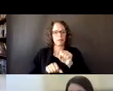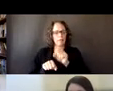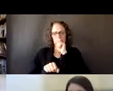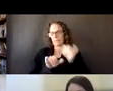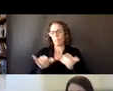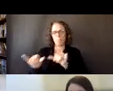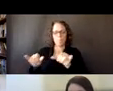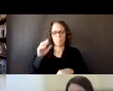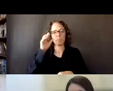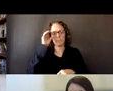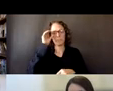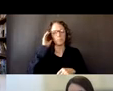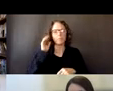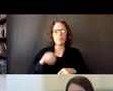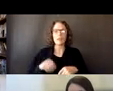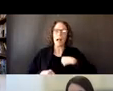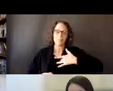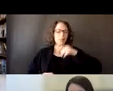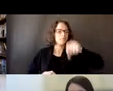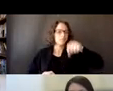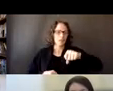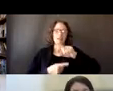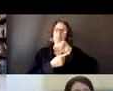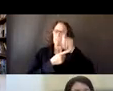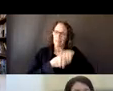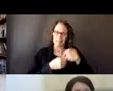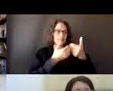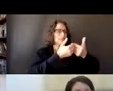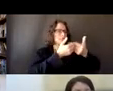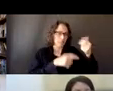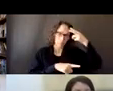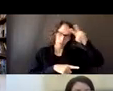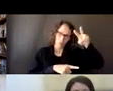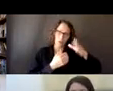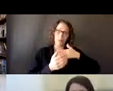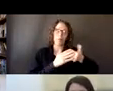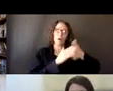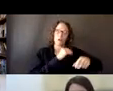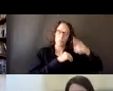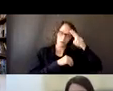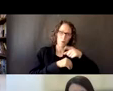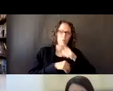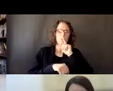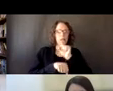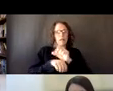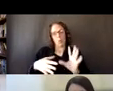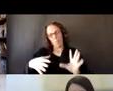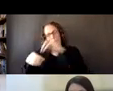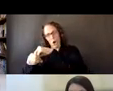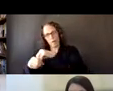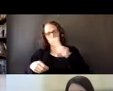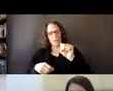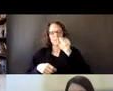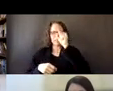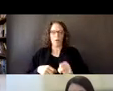argue that Texas was part of the US South. It was part of the slave South. And so I hope that, you